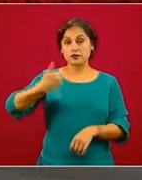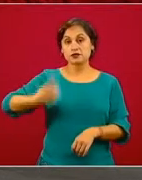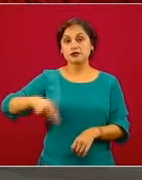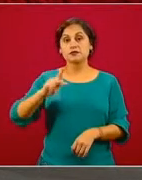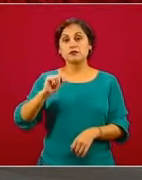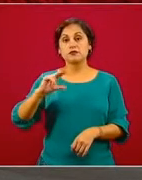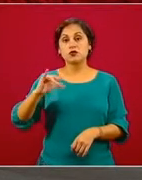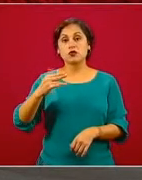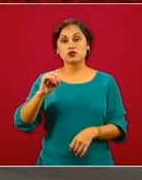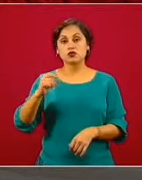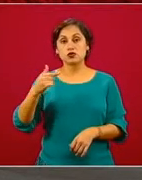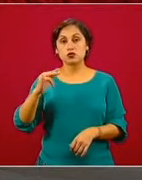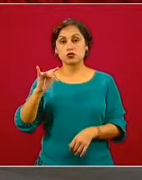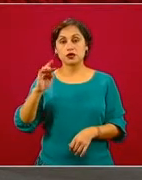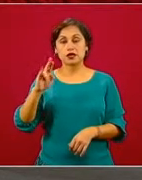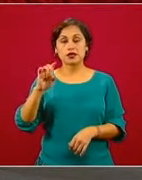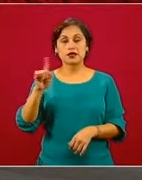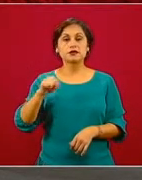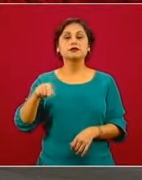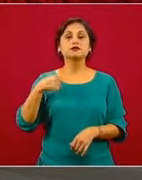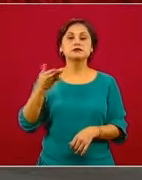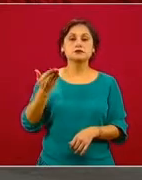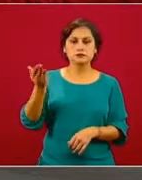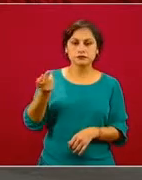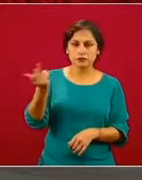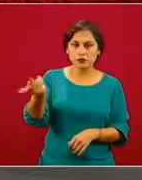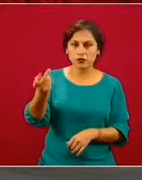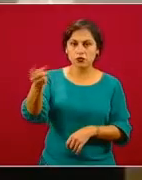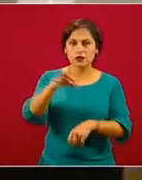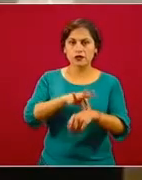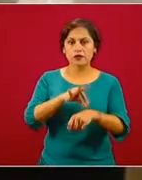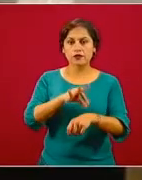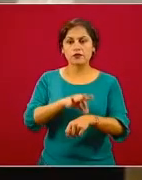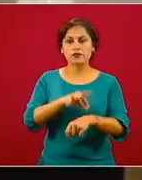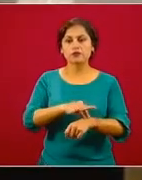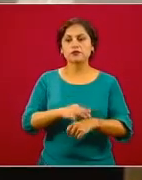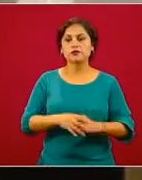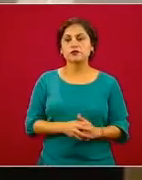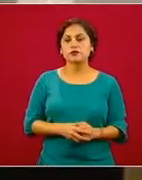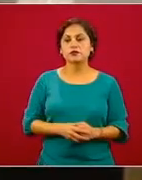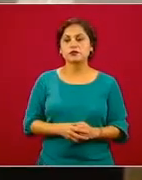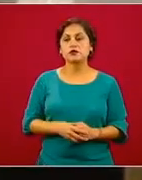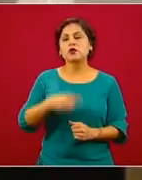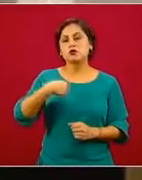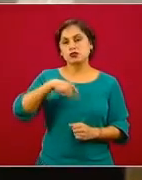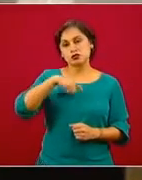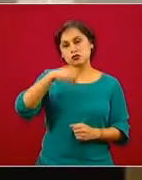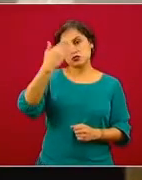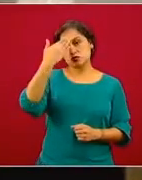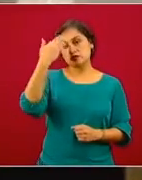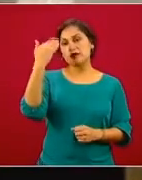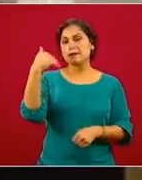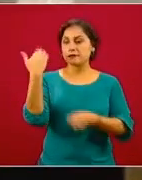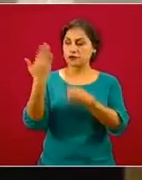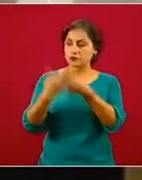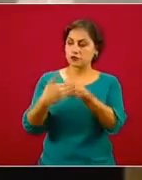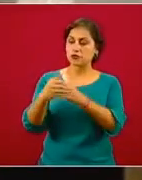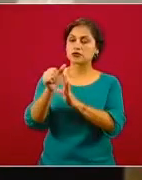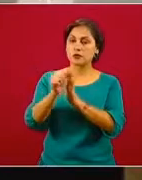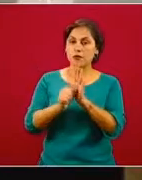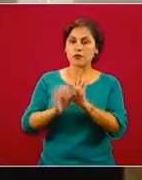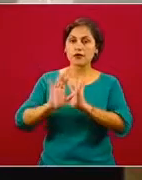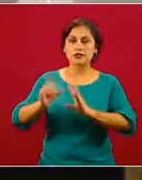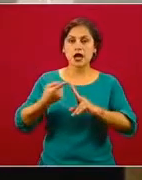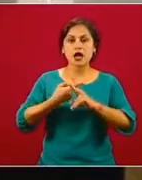Thank you, Poncho Gutierrez. Good evening. My first question is to Dr. Gatel. We know the next month